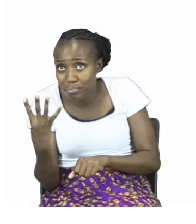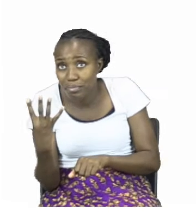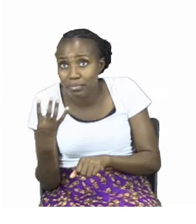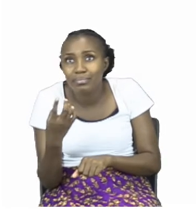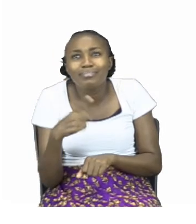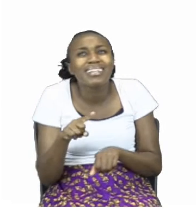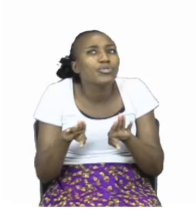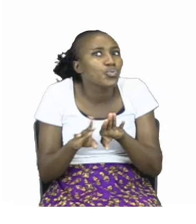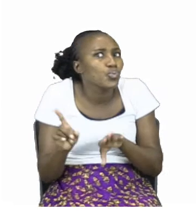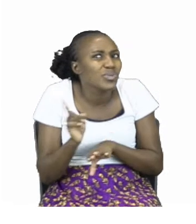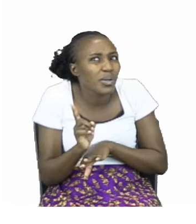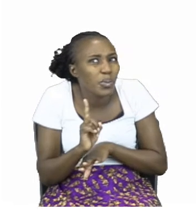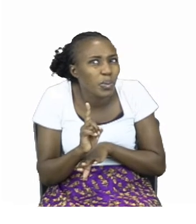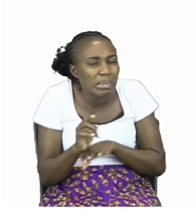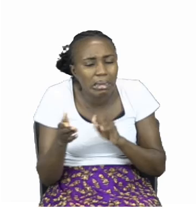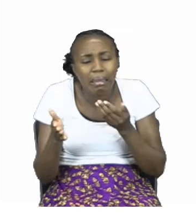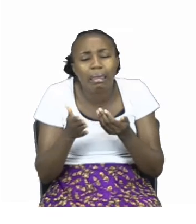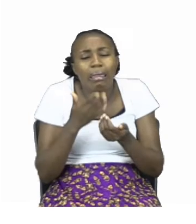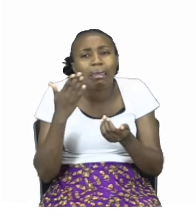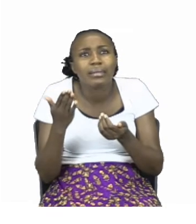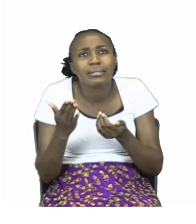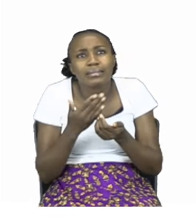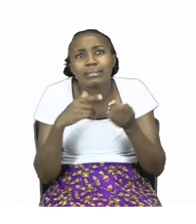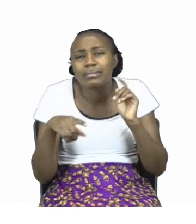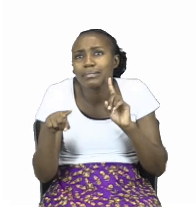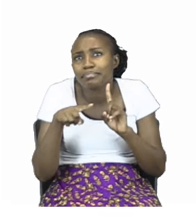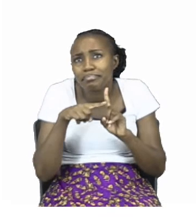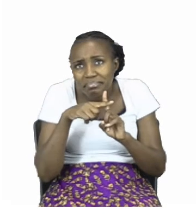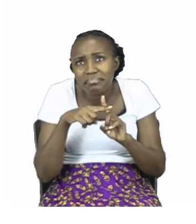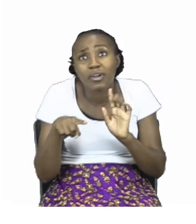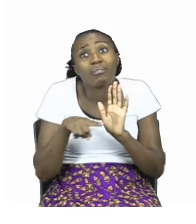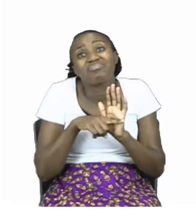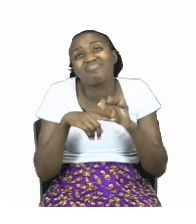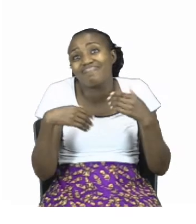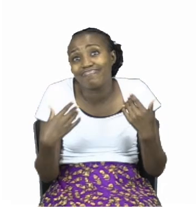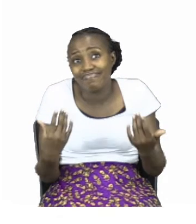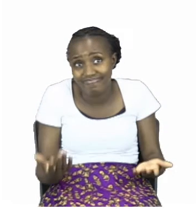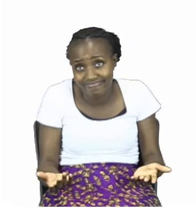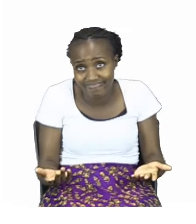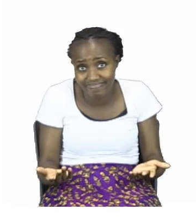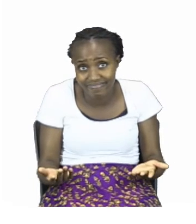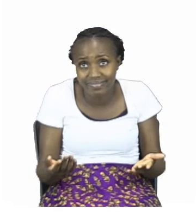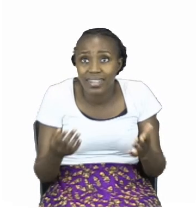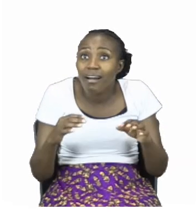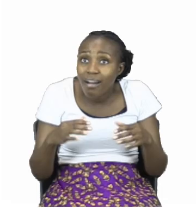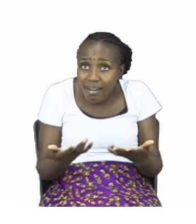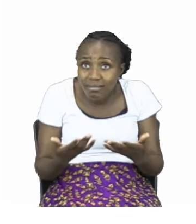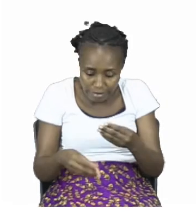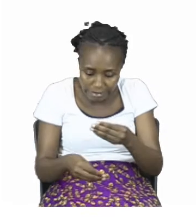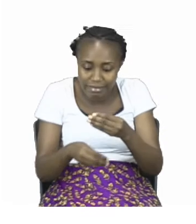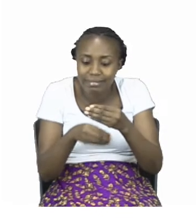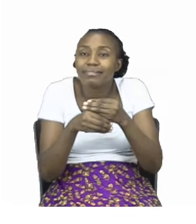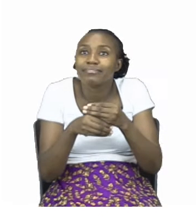going to be doing simple computations, or rather number bonds. What we're going to do is add everything